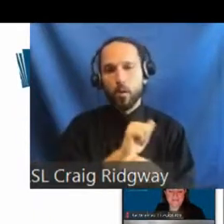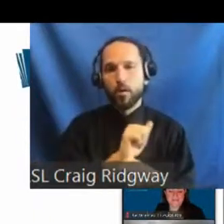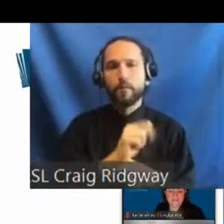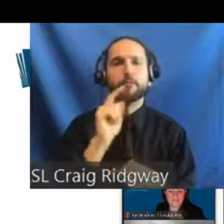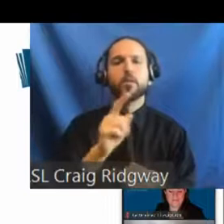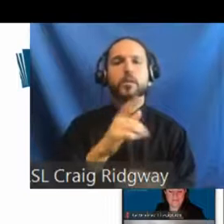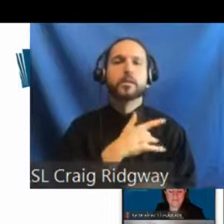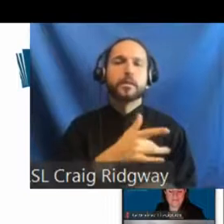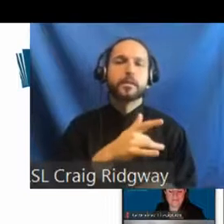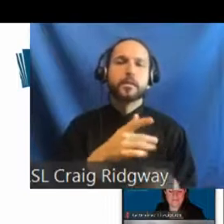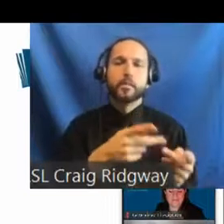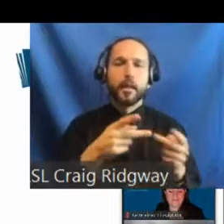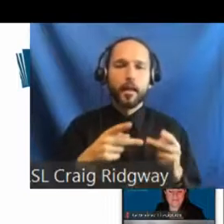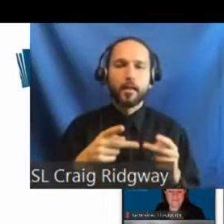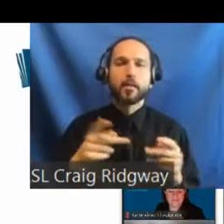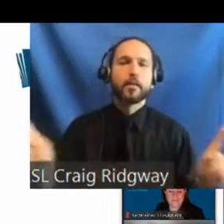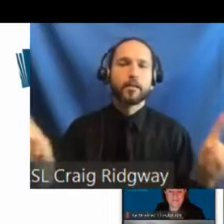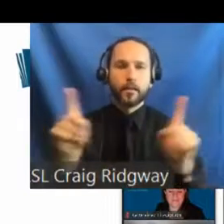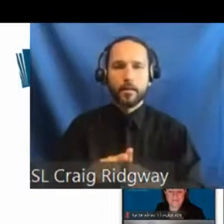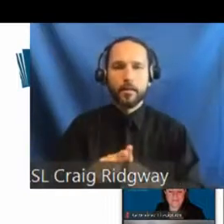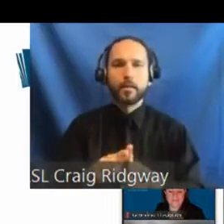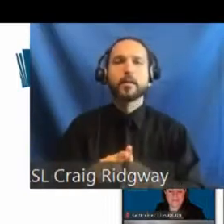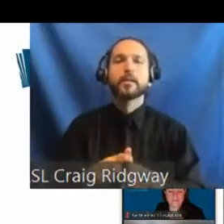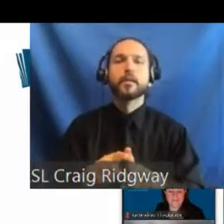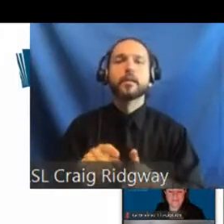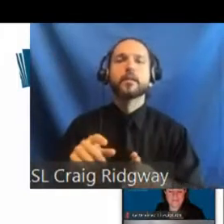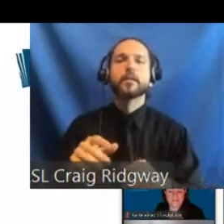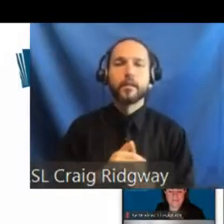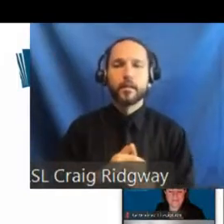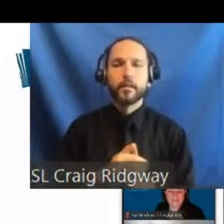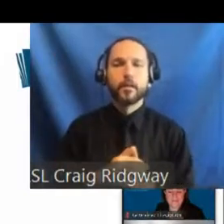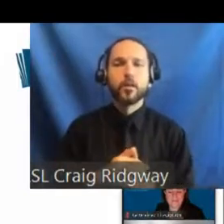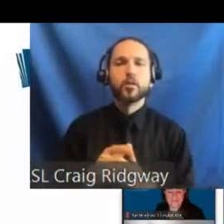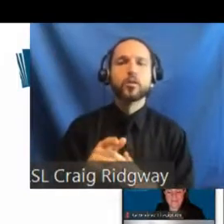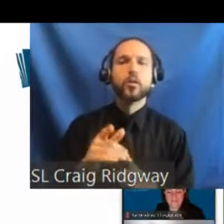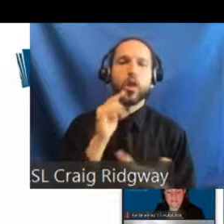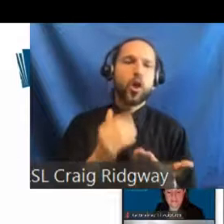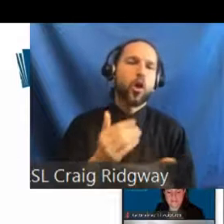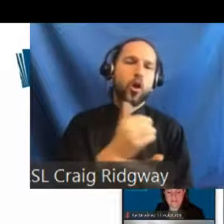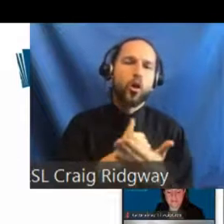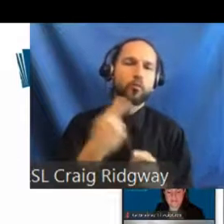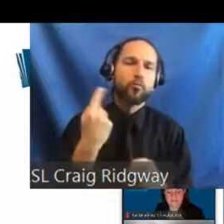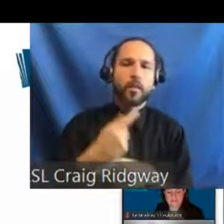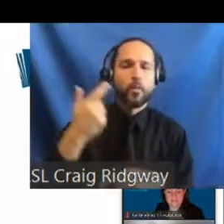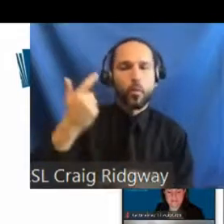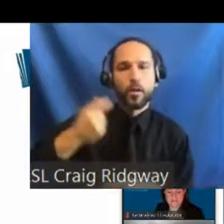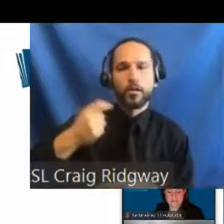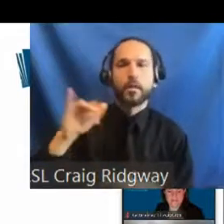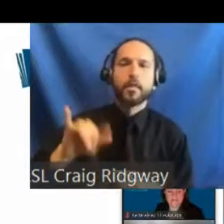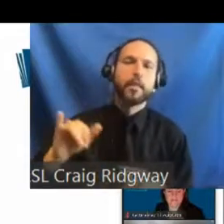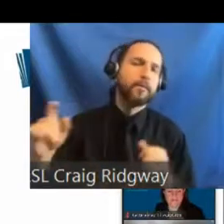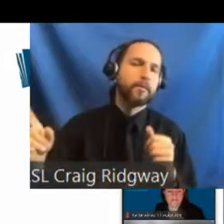settings, side-by-side people without disabilities, earning regular wages and benefits as the first and